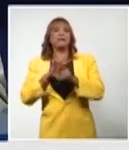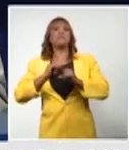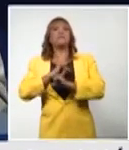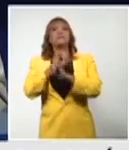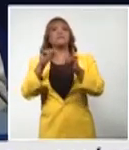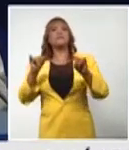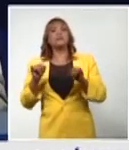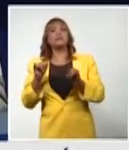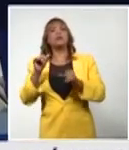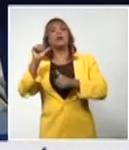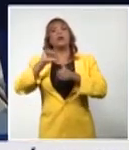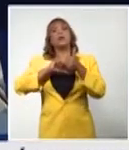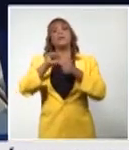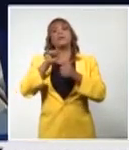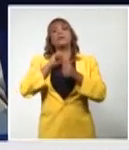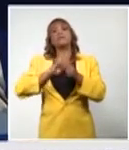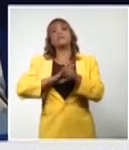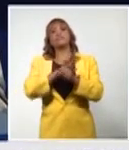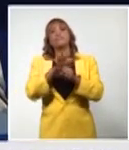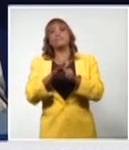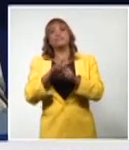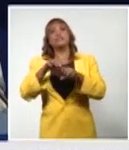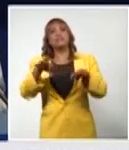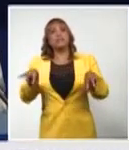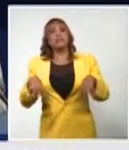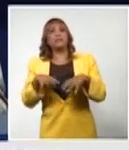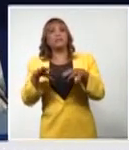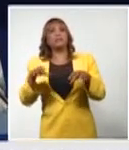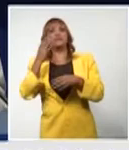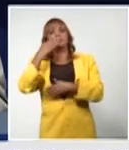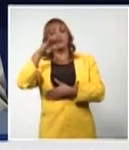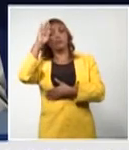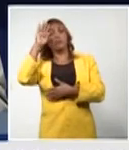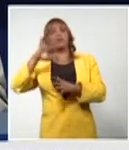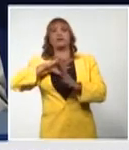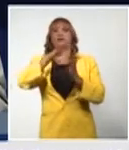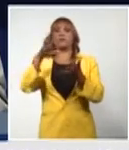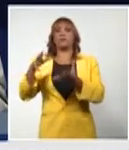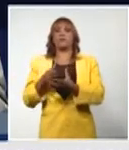Today, the behavior of the pandemic in Cuba is as follows.